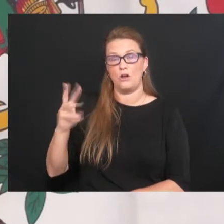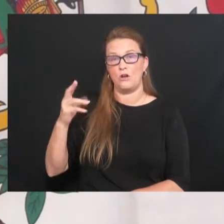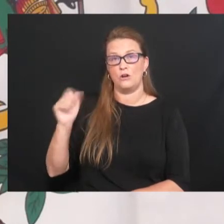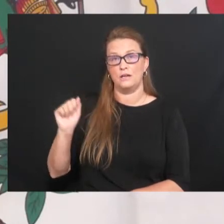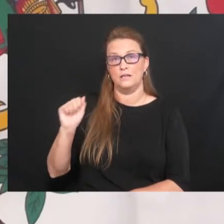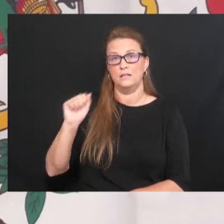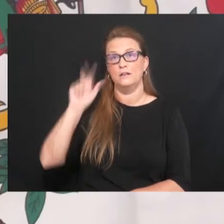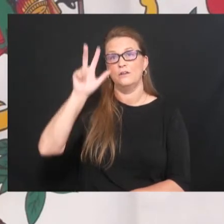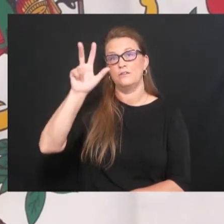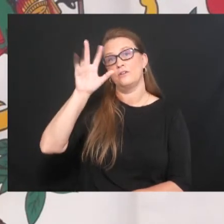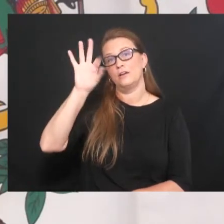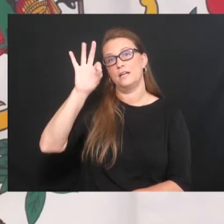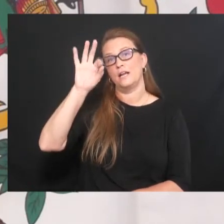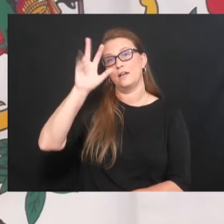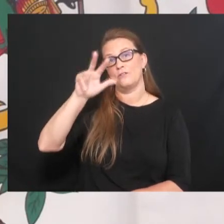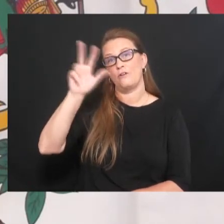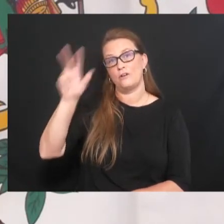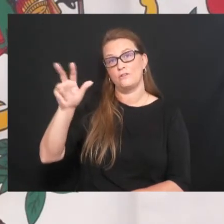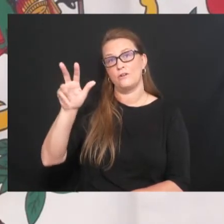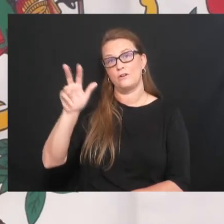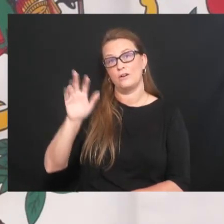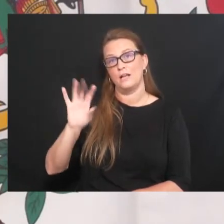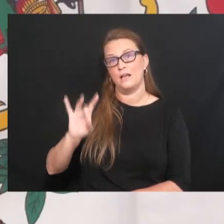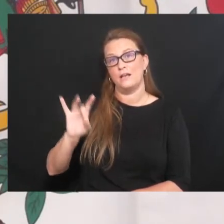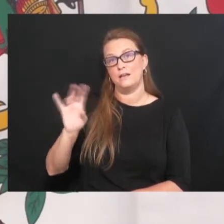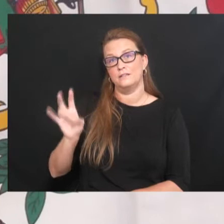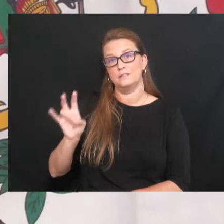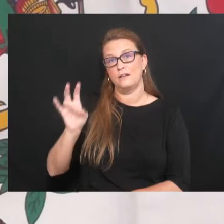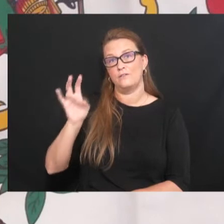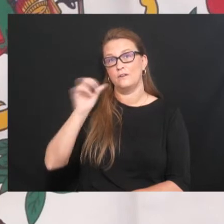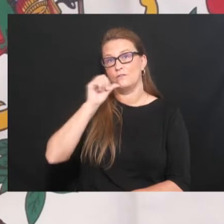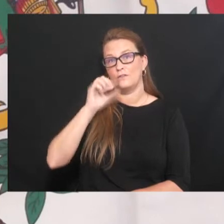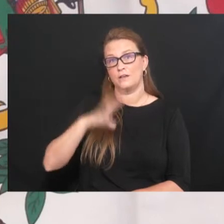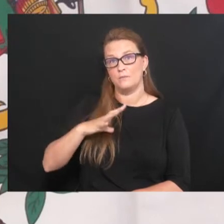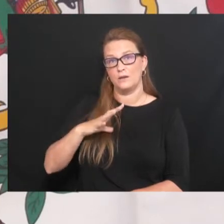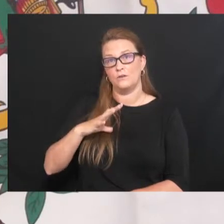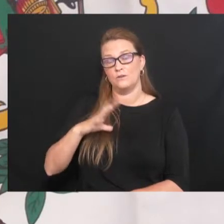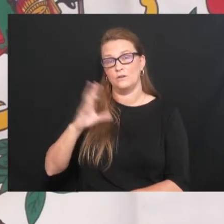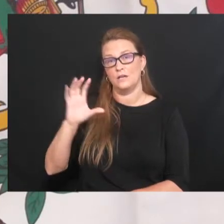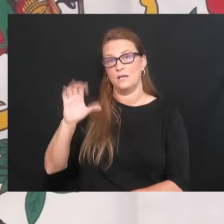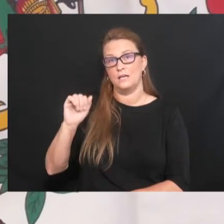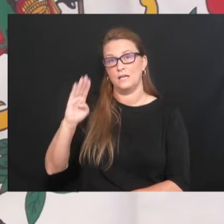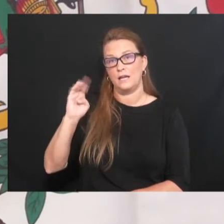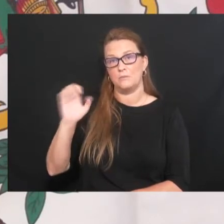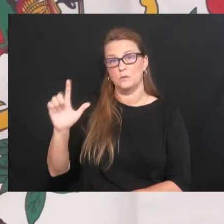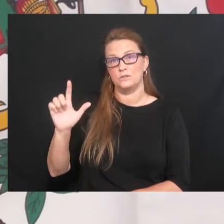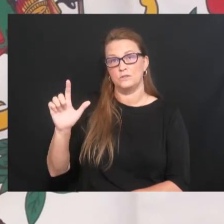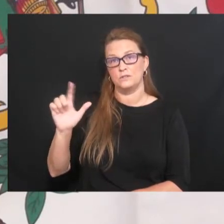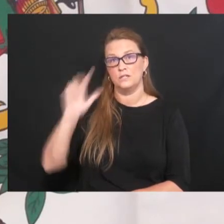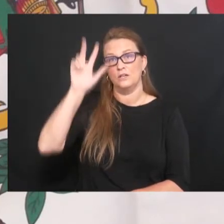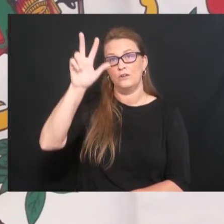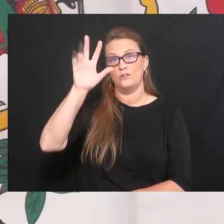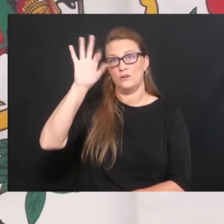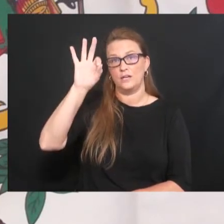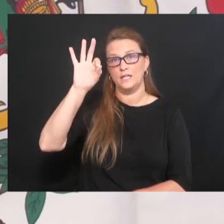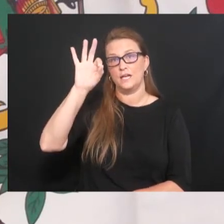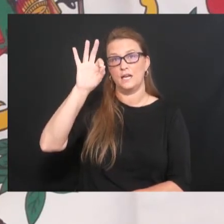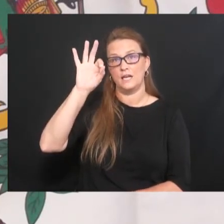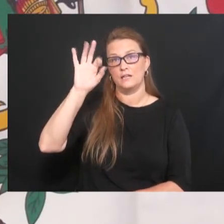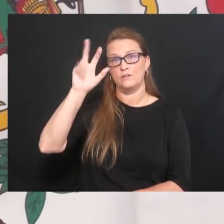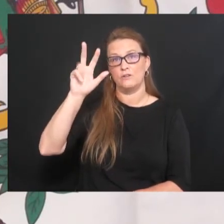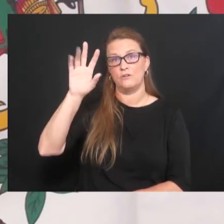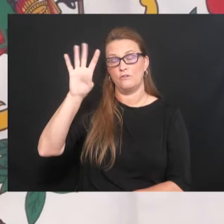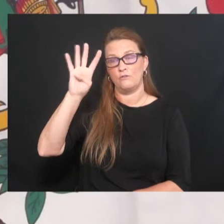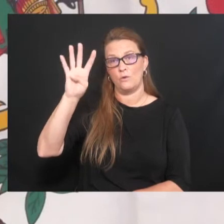The 3,933rd death, an 87-year-old female from Cabell County. The 3,934th